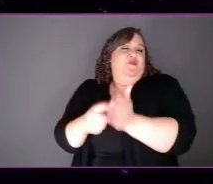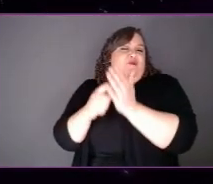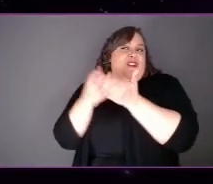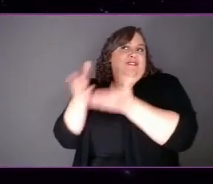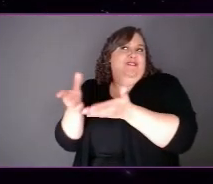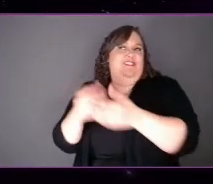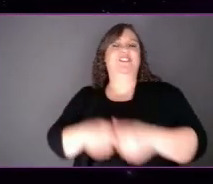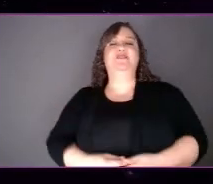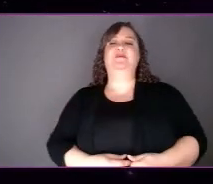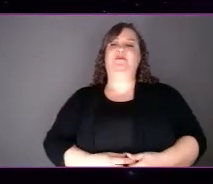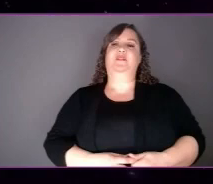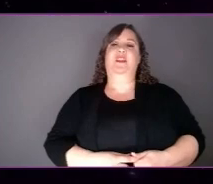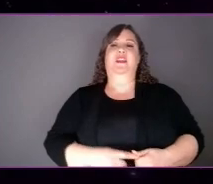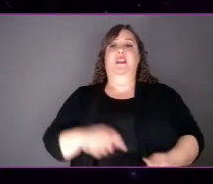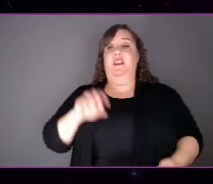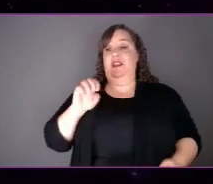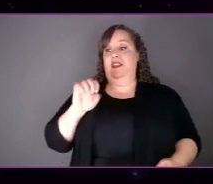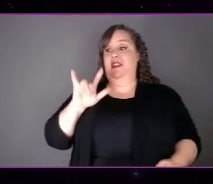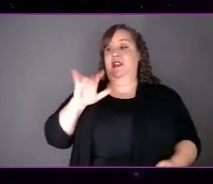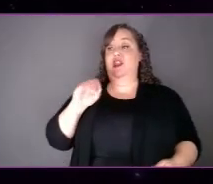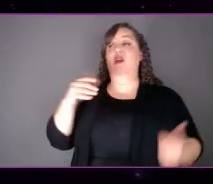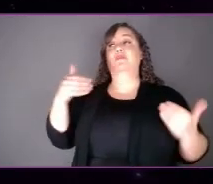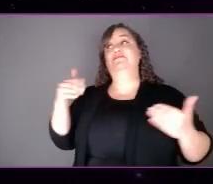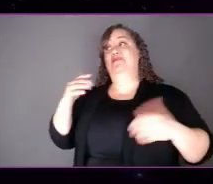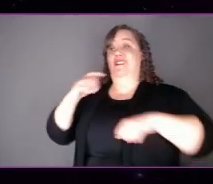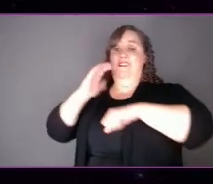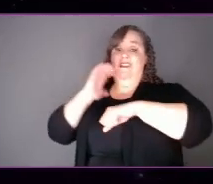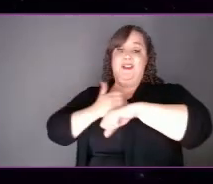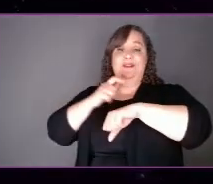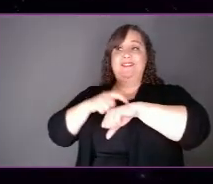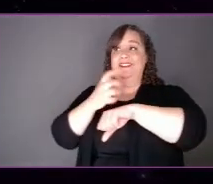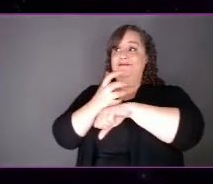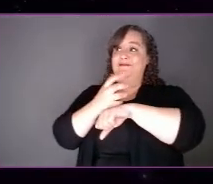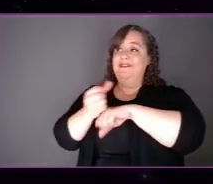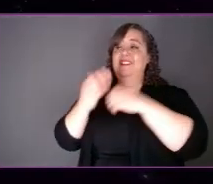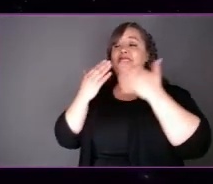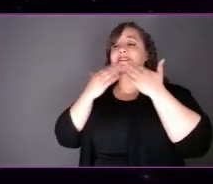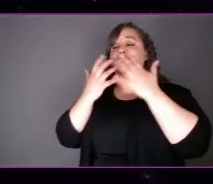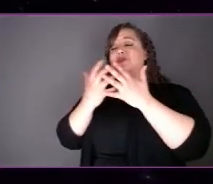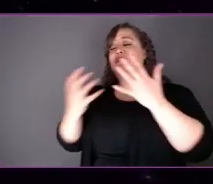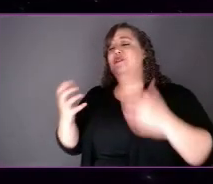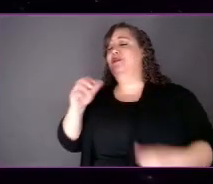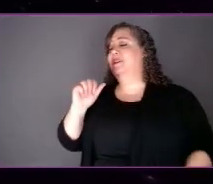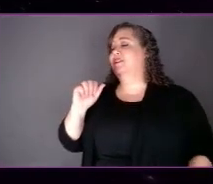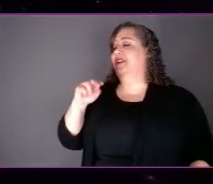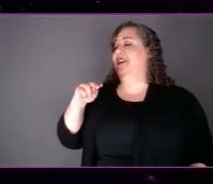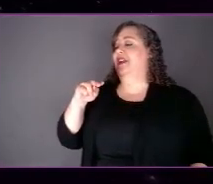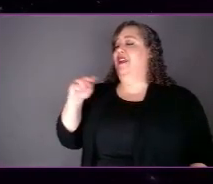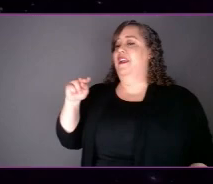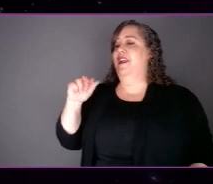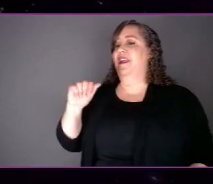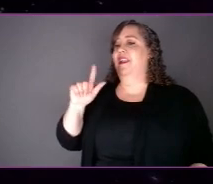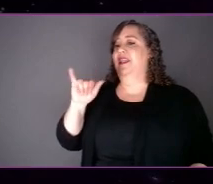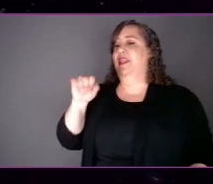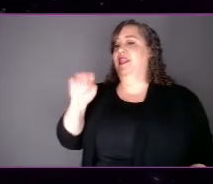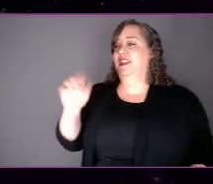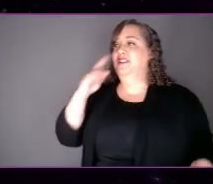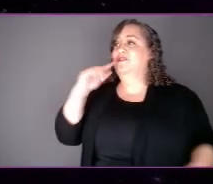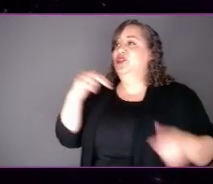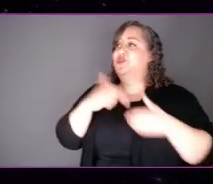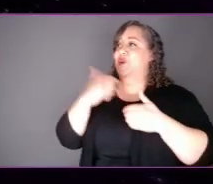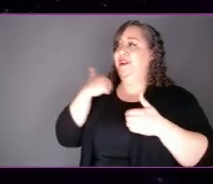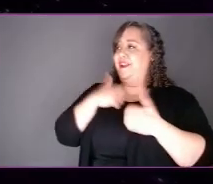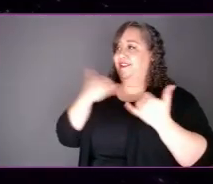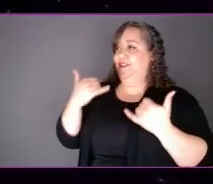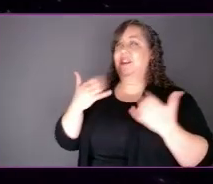So that's all the time we have. Thank you so much, Annalise, for joining us today. Thank you so much for having me. It was lovely